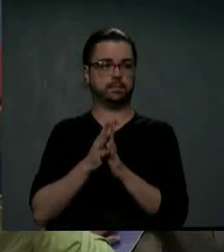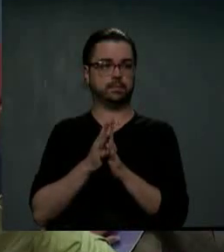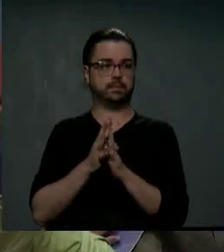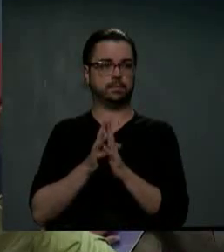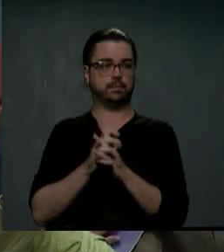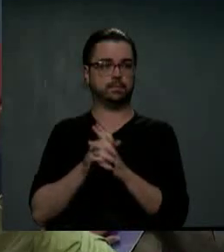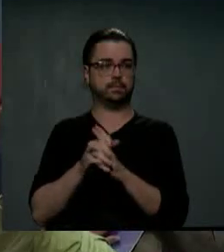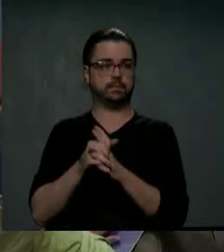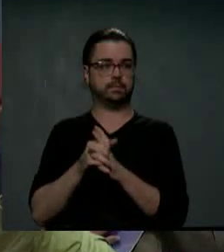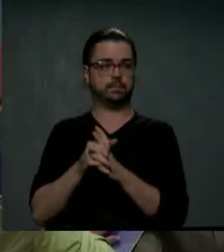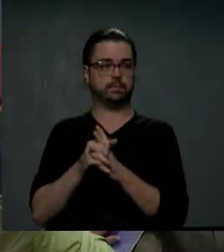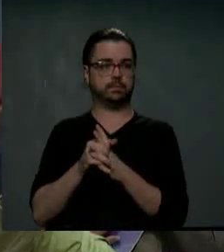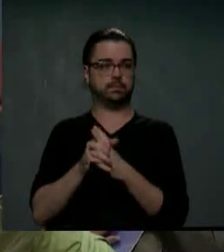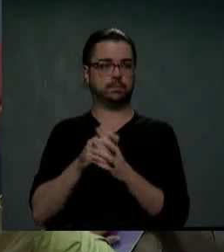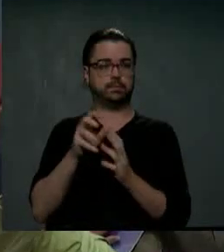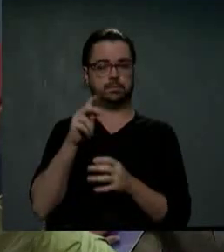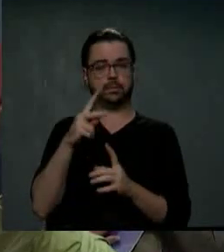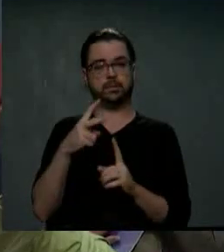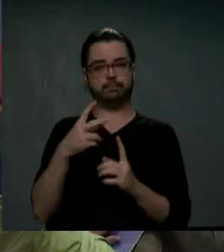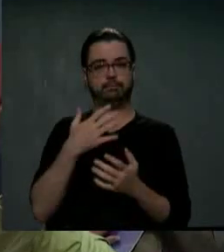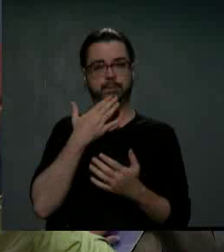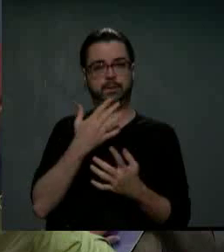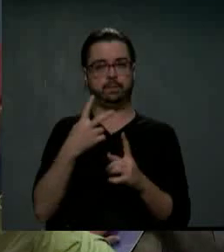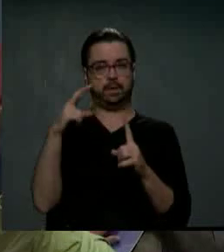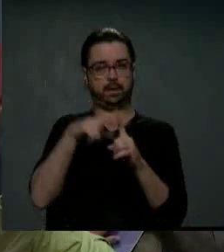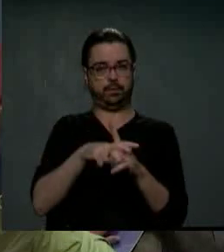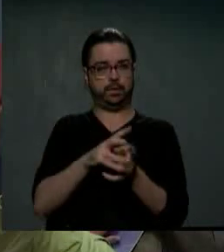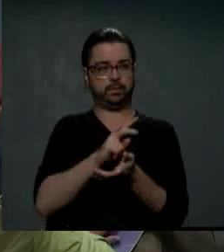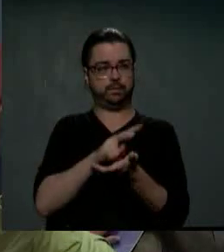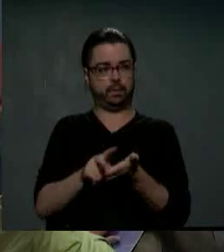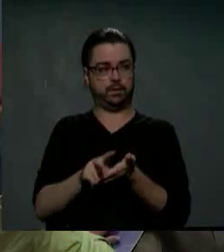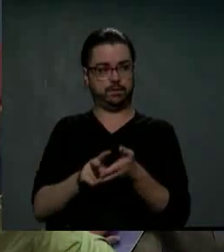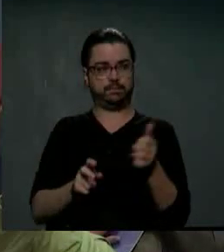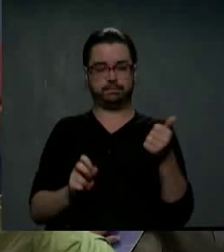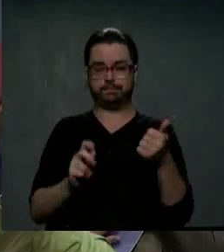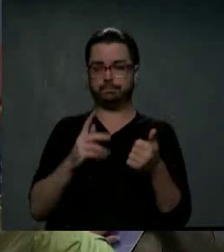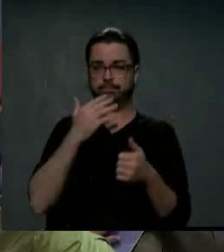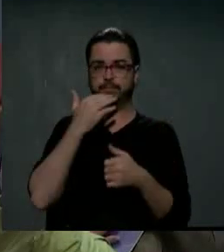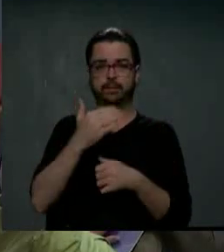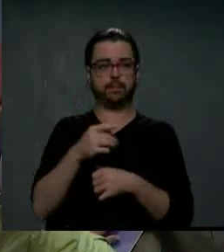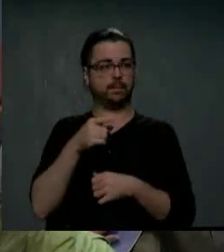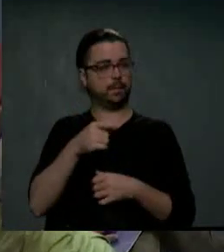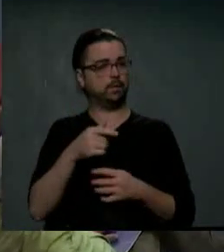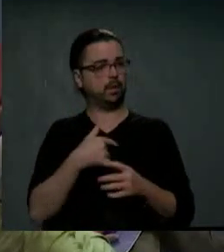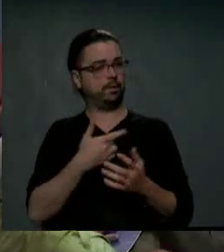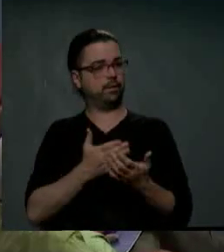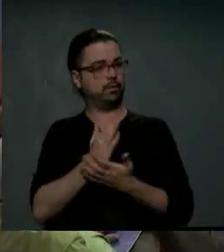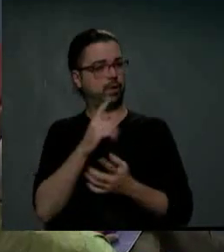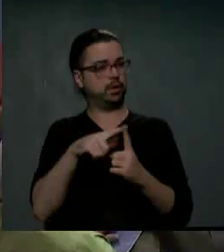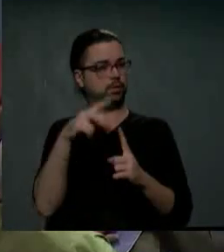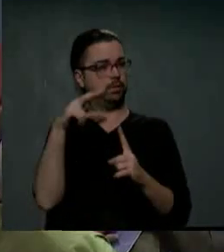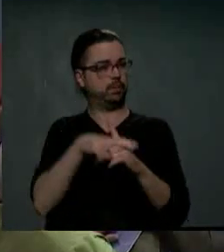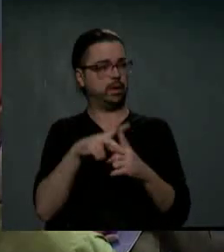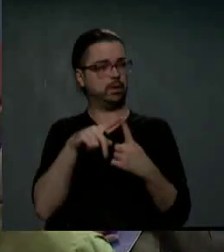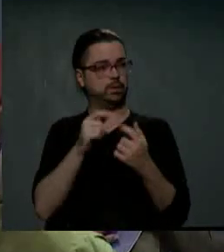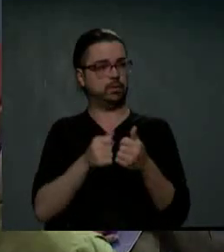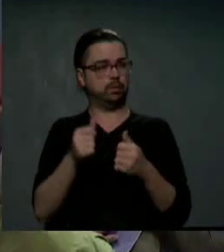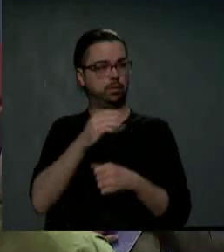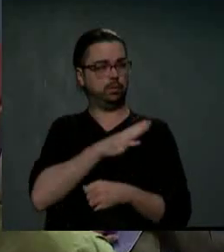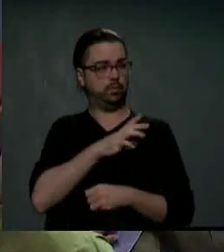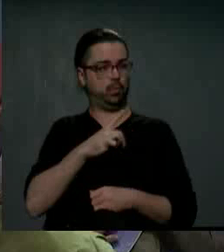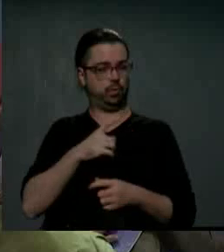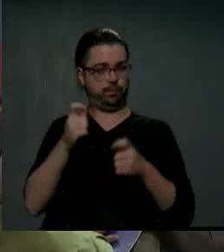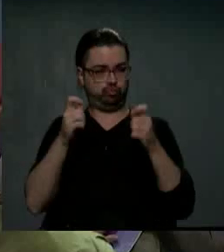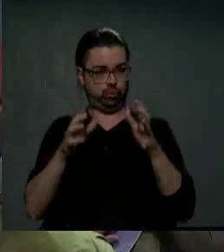Thank you. Motion, the application fails. All right, thank you. Okay. You do have the right of appeal to the Board of Directors, so just get with me